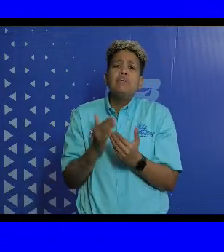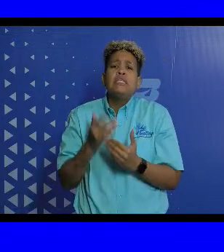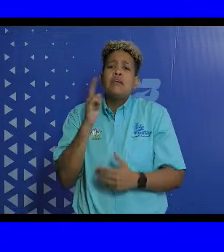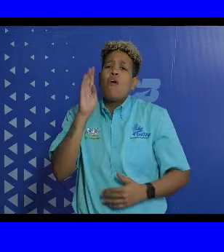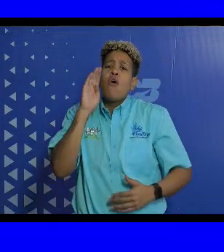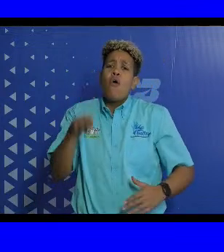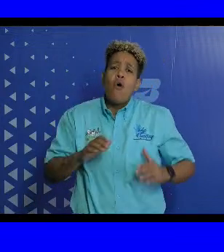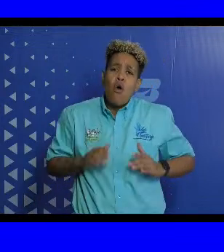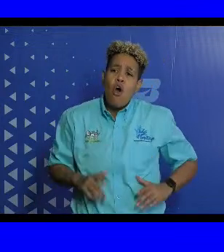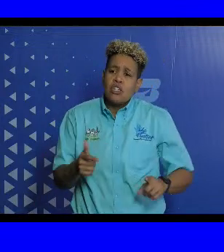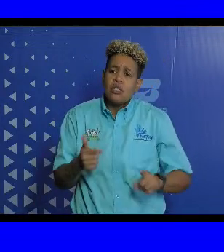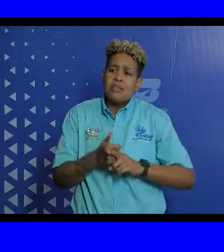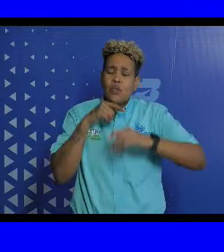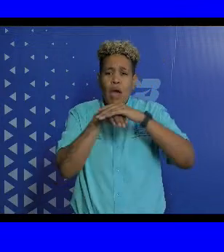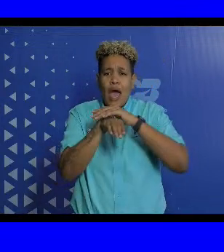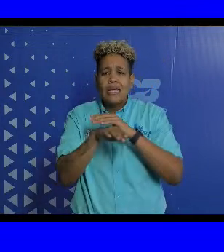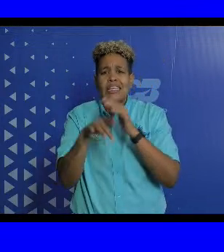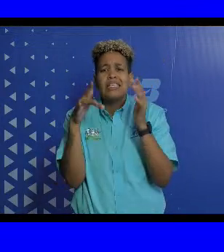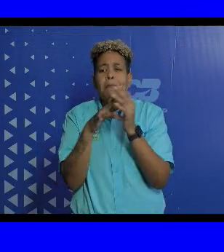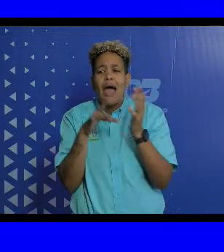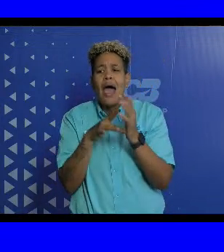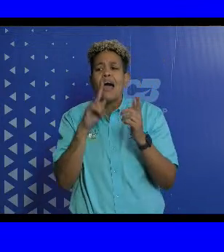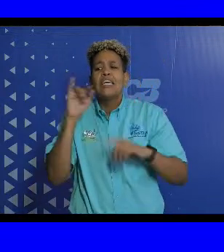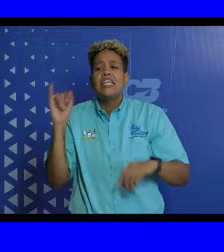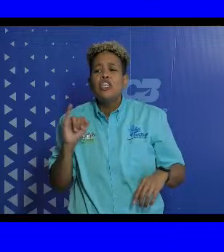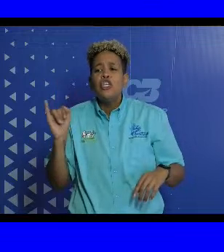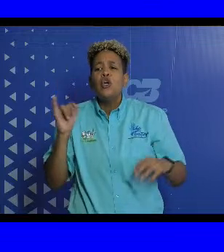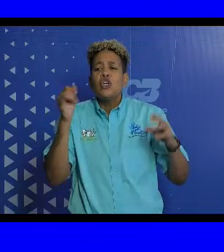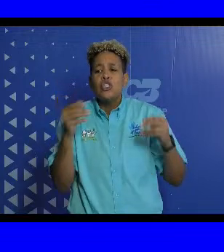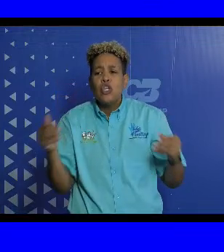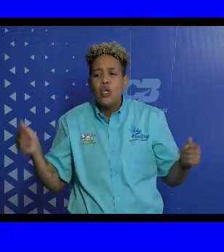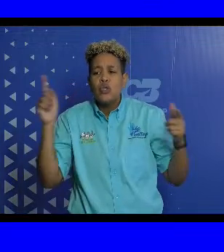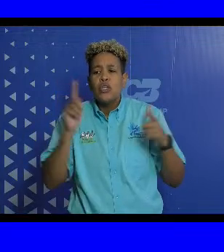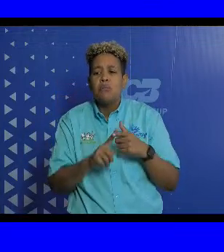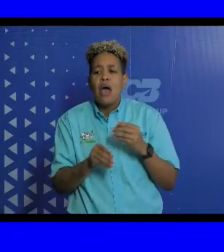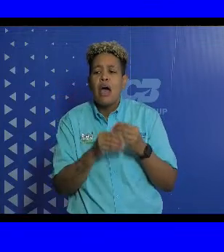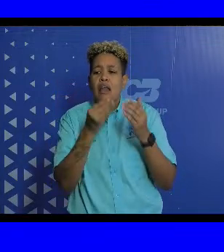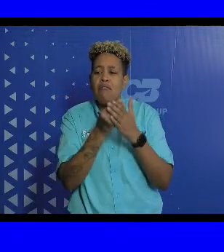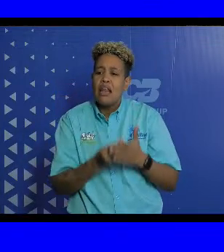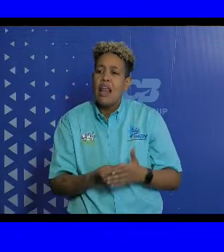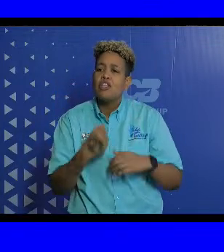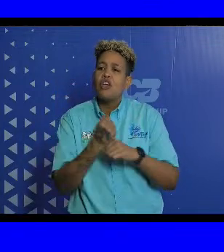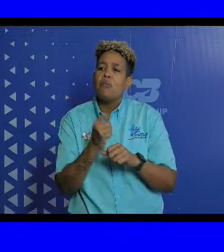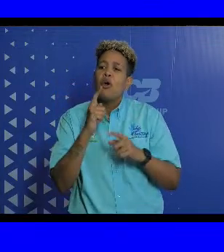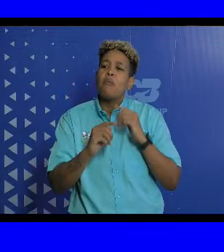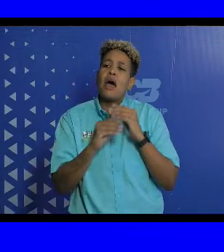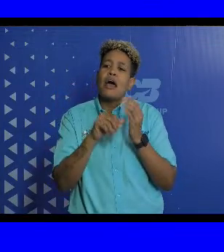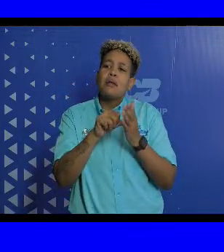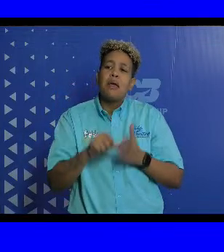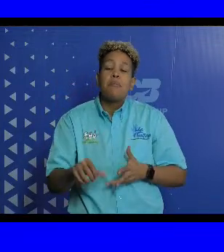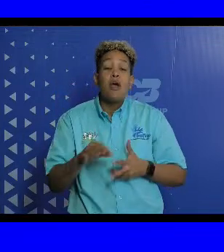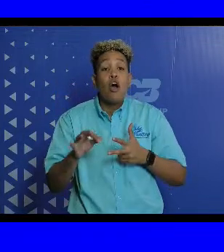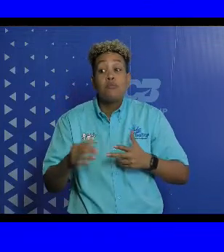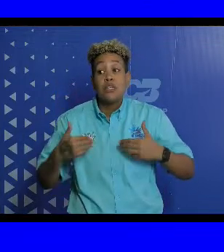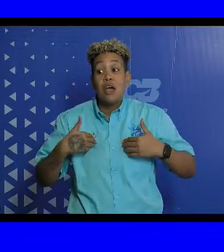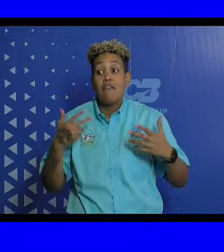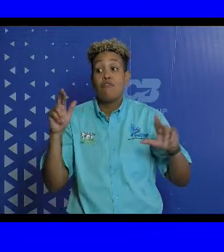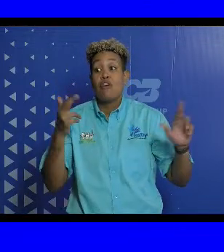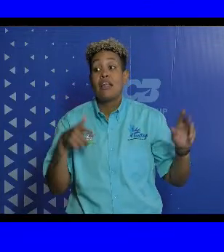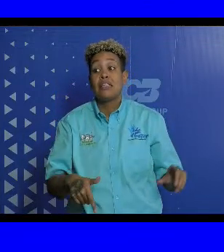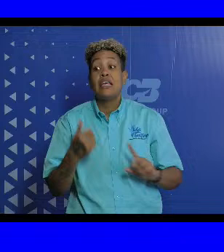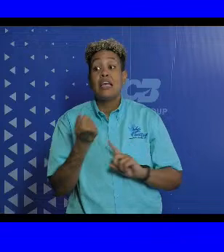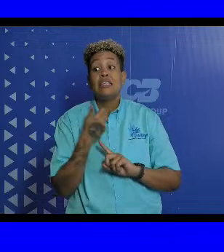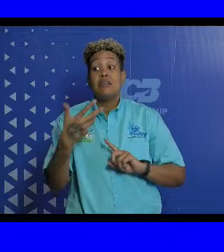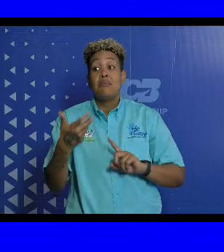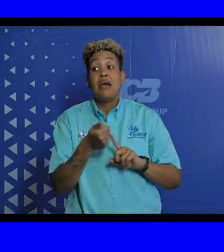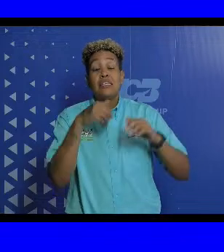all customers to access banking, insurance solutions, financial products, and payment options. This